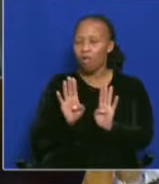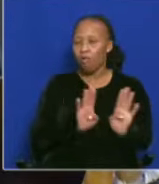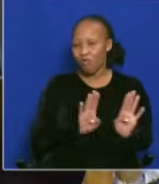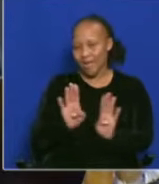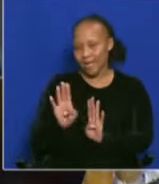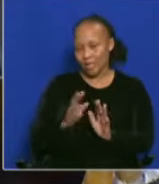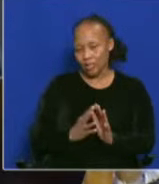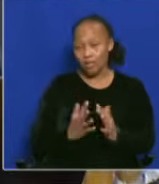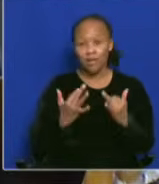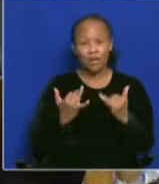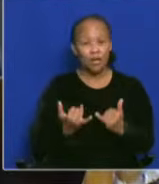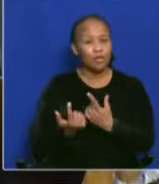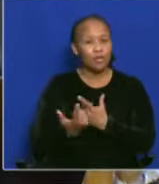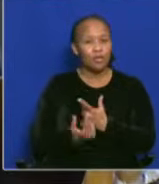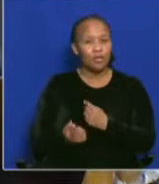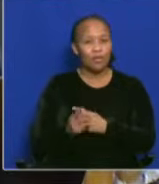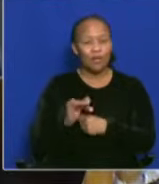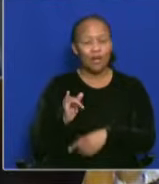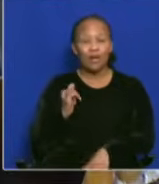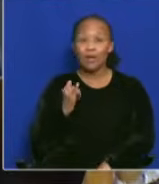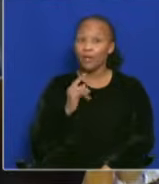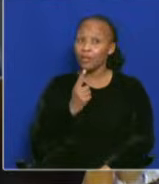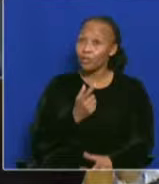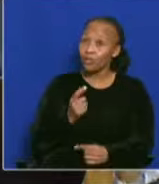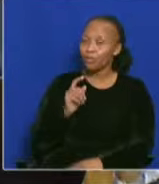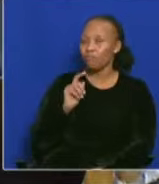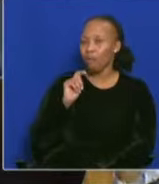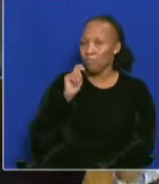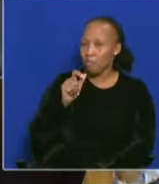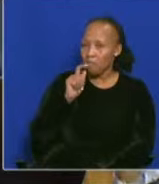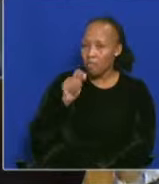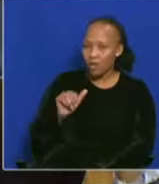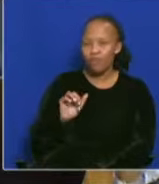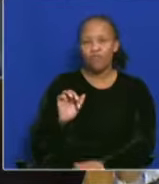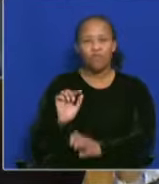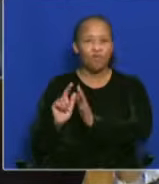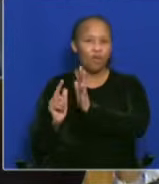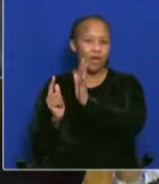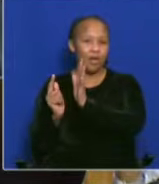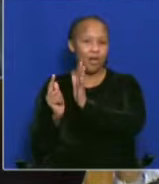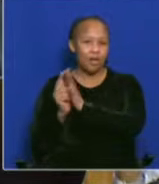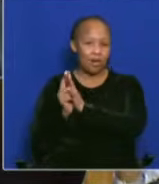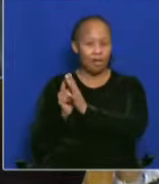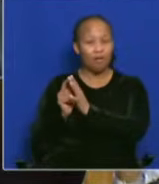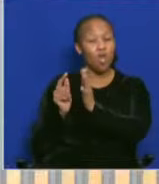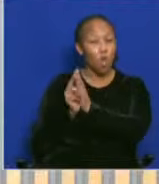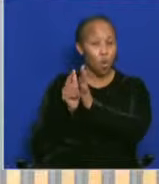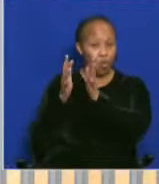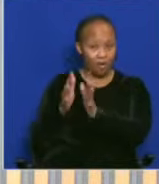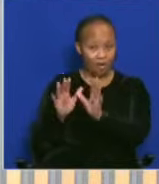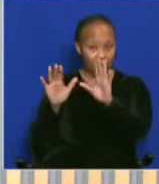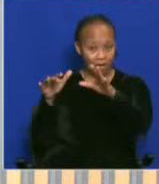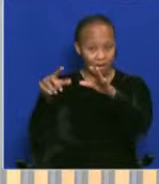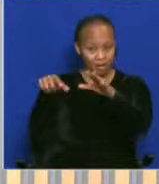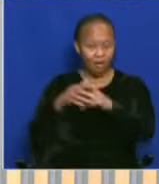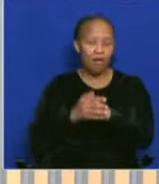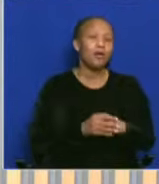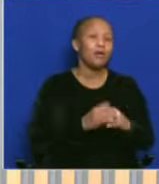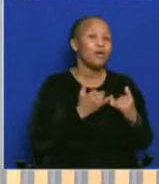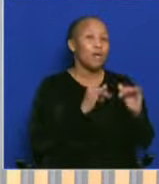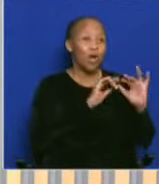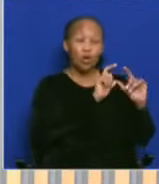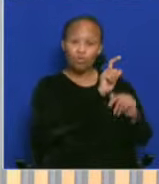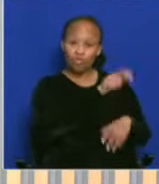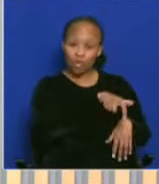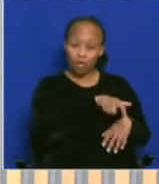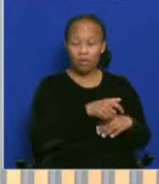payments to legal advisors. And Chair, what's important about this is that we're no longer talking about tax non-compliance.